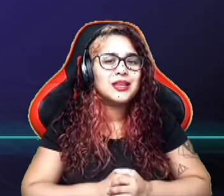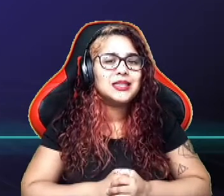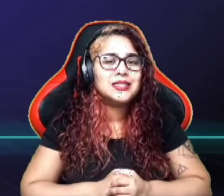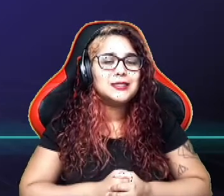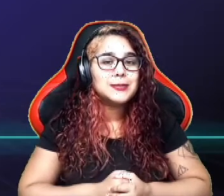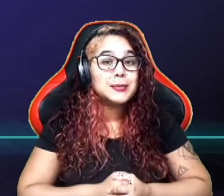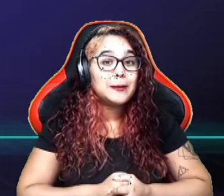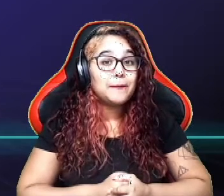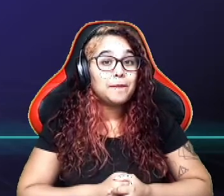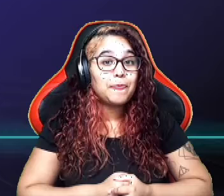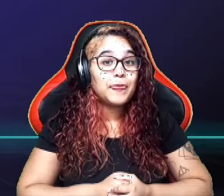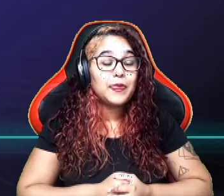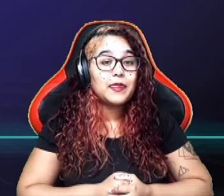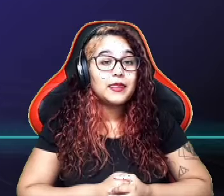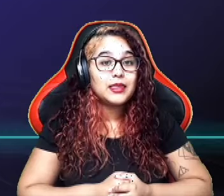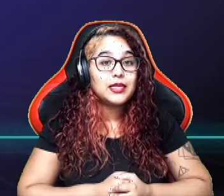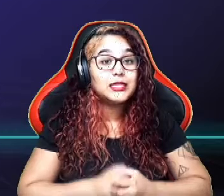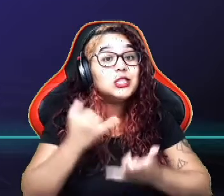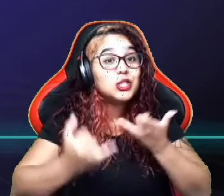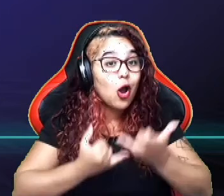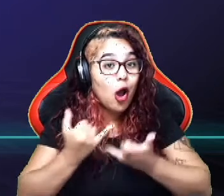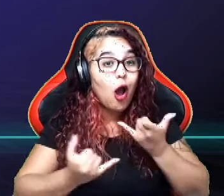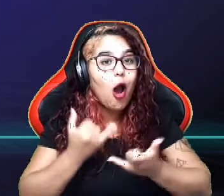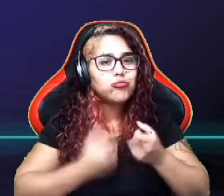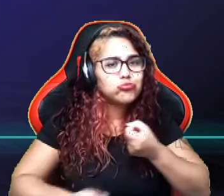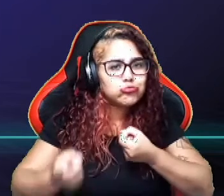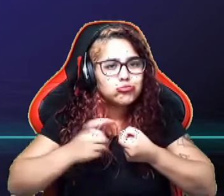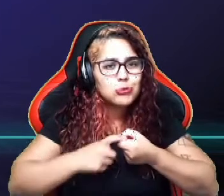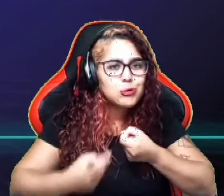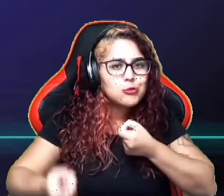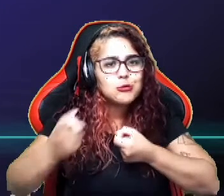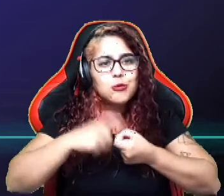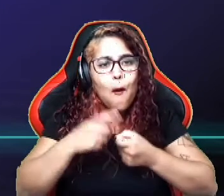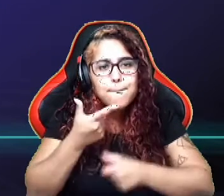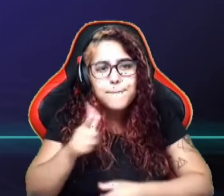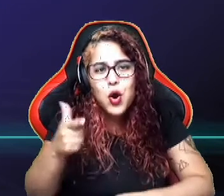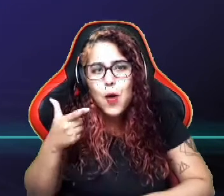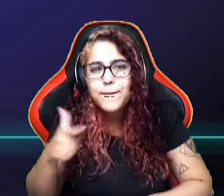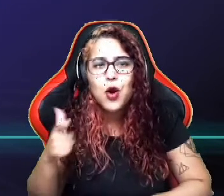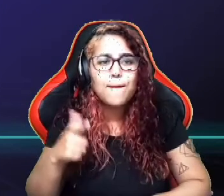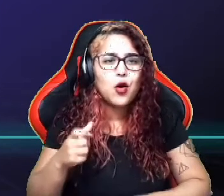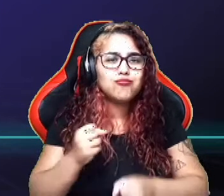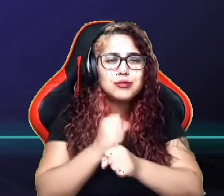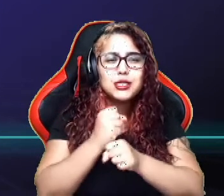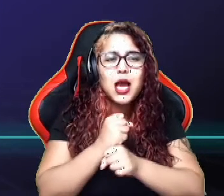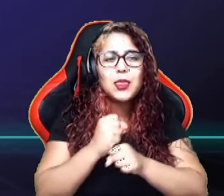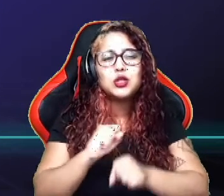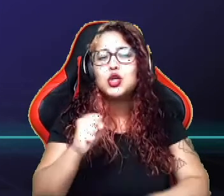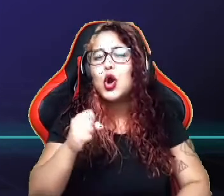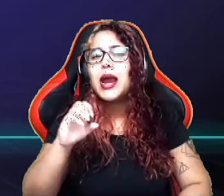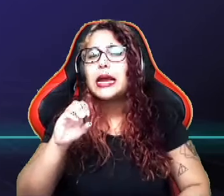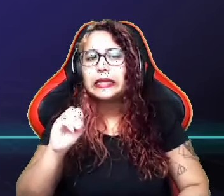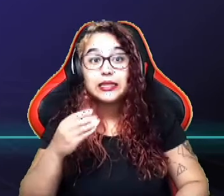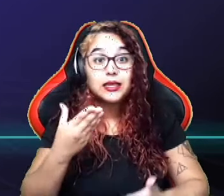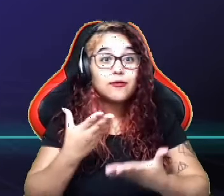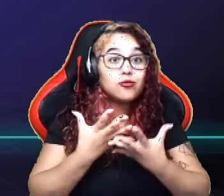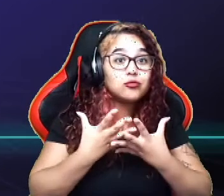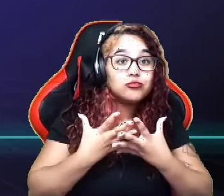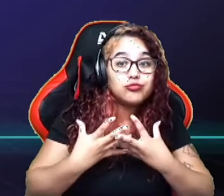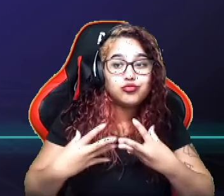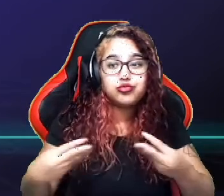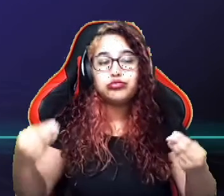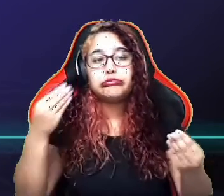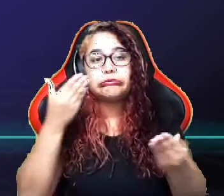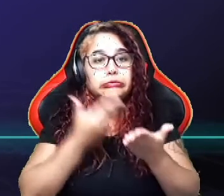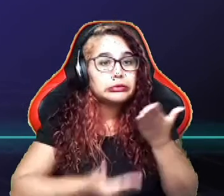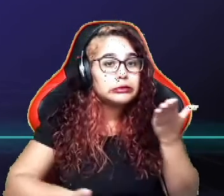movement of recovery, of seeking out games from the 80s and 90s, games that were